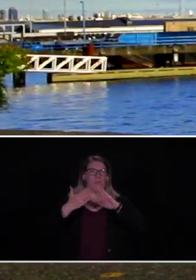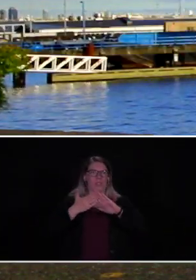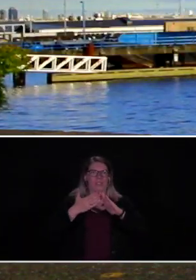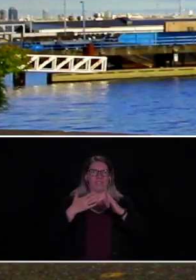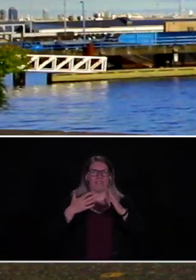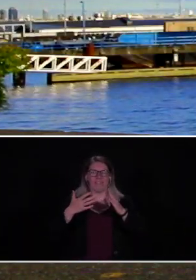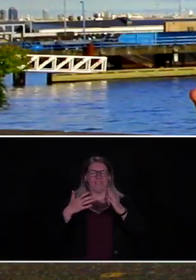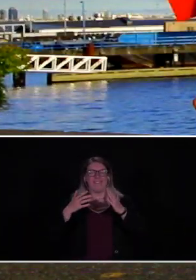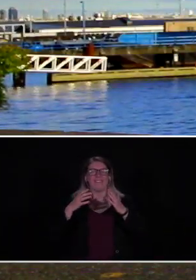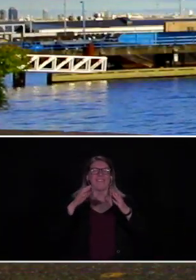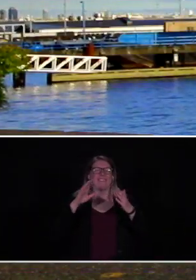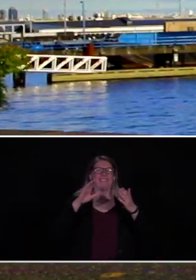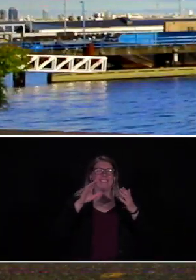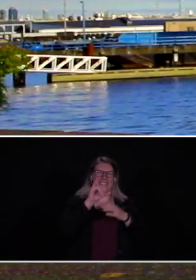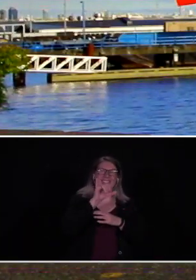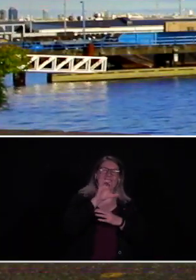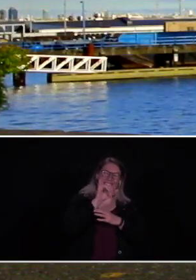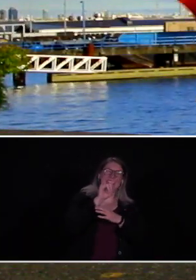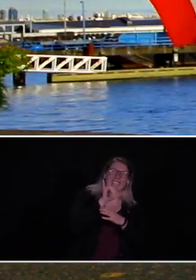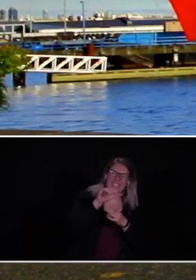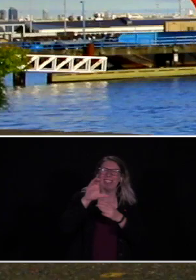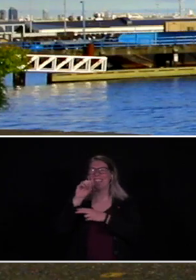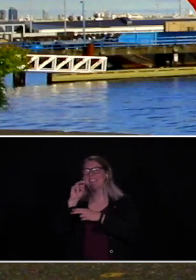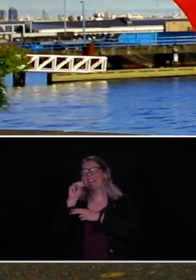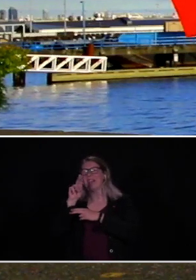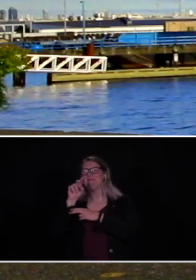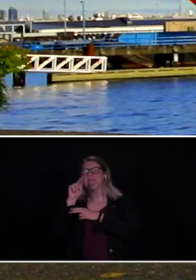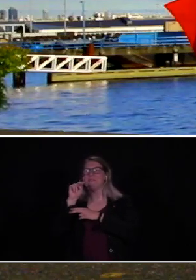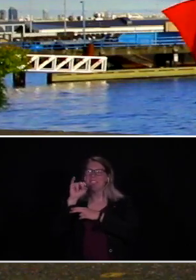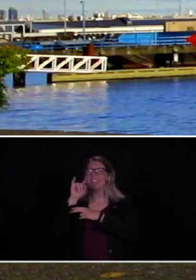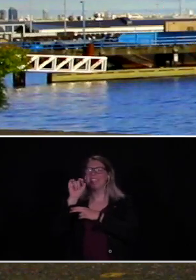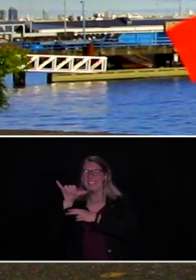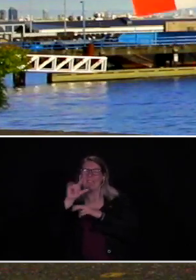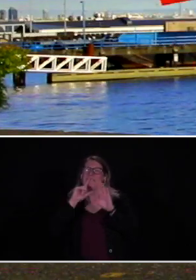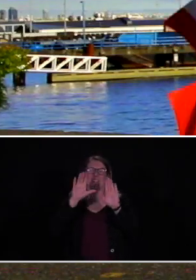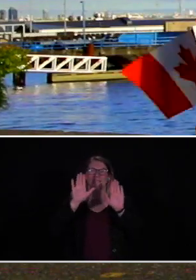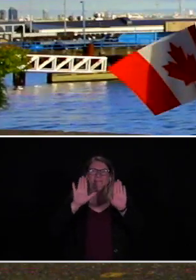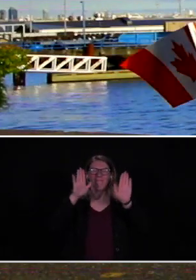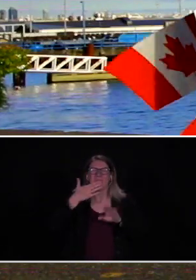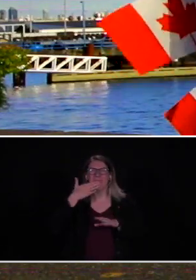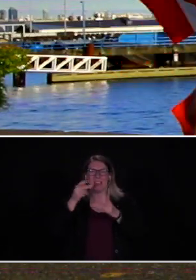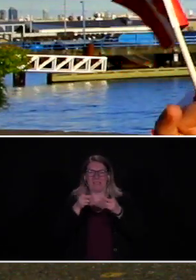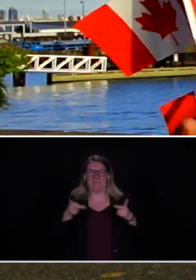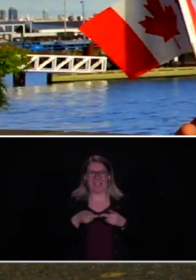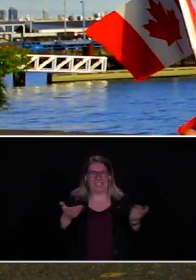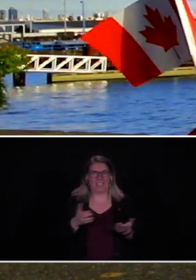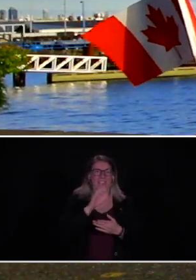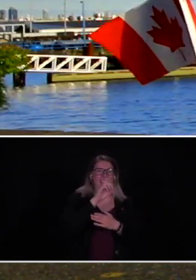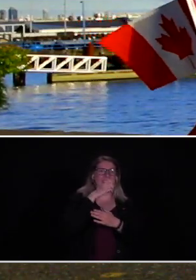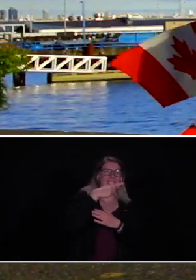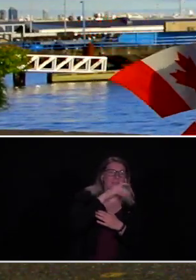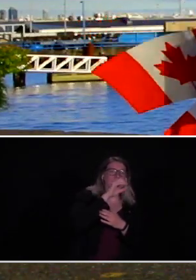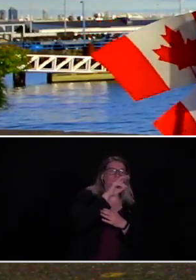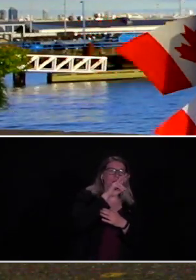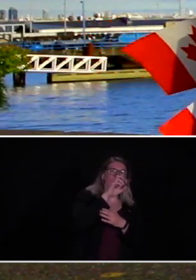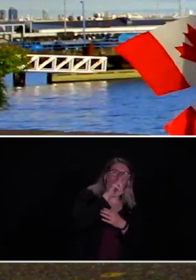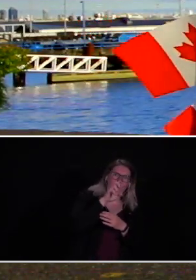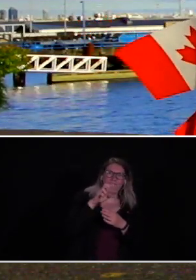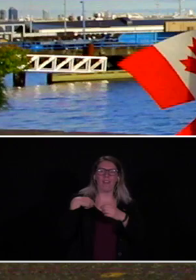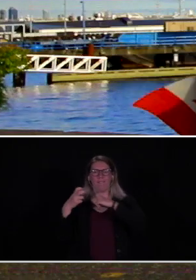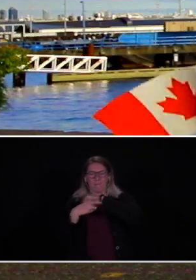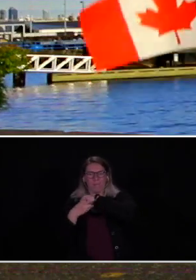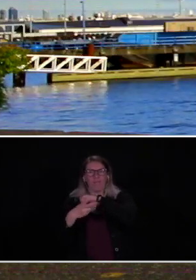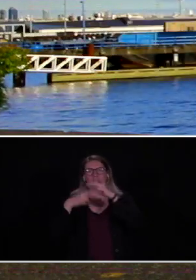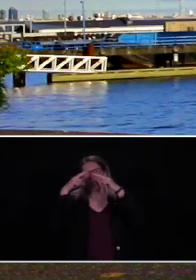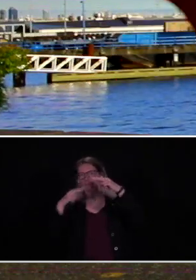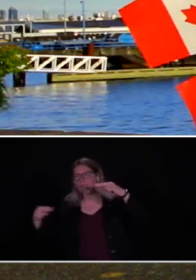people, and some of the best, absolute best places in the world to visit. From Deep Cove to Lynn Canyon Suspension Bridge to